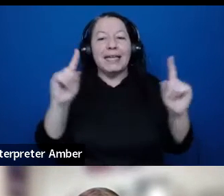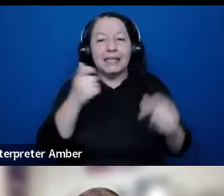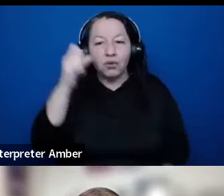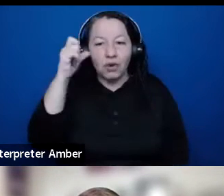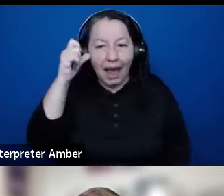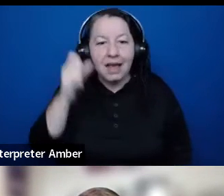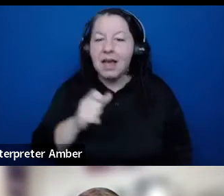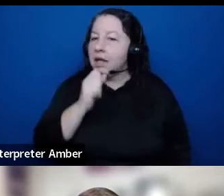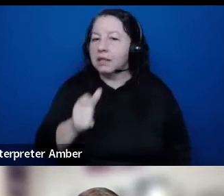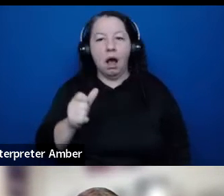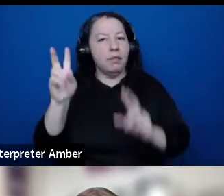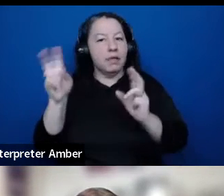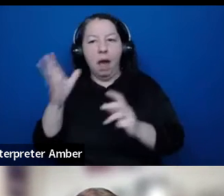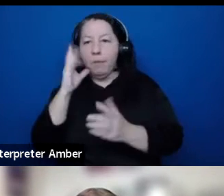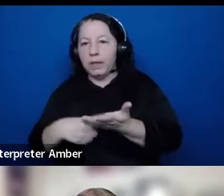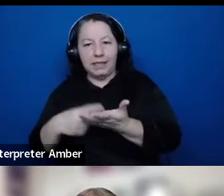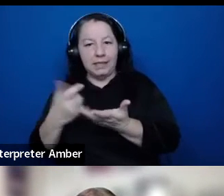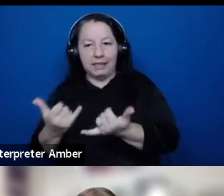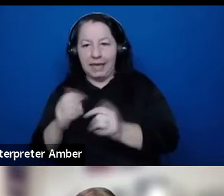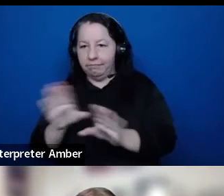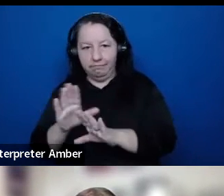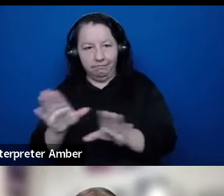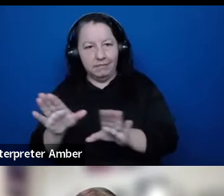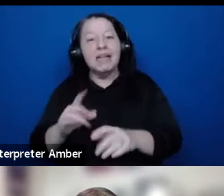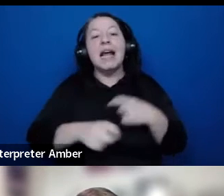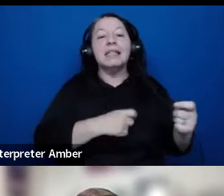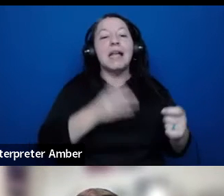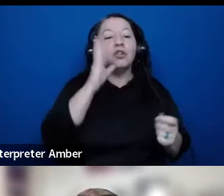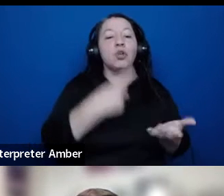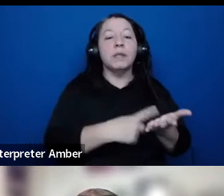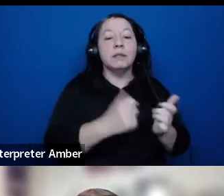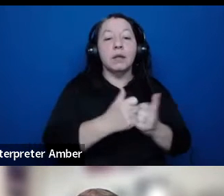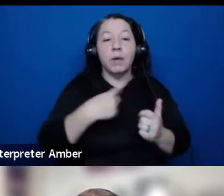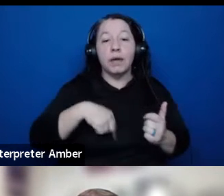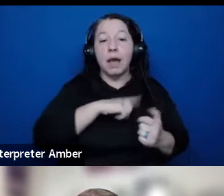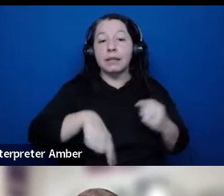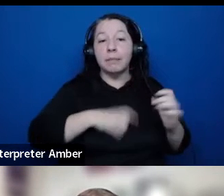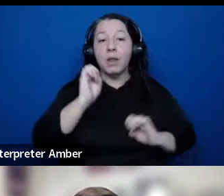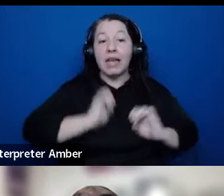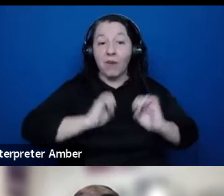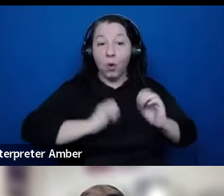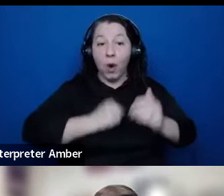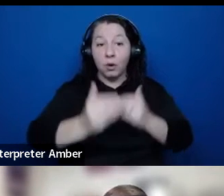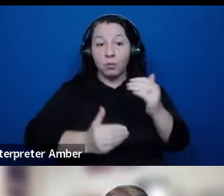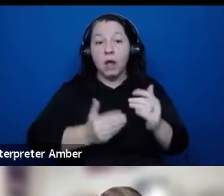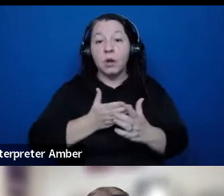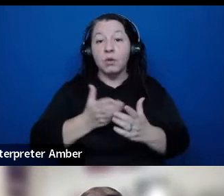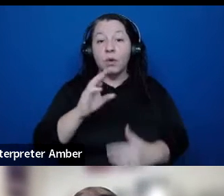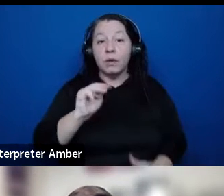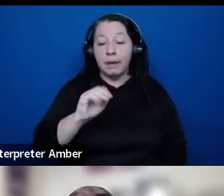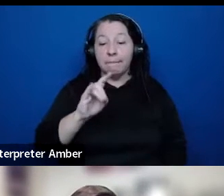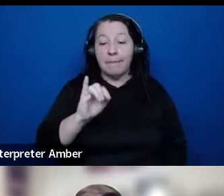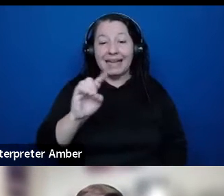today. Instead, she's going to visit with us a little bit about the evaluation process that the Medicaid department has been going through, and some of